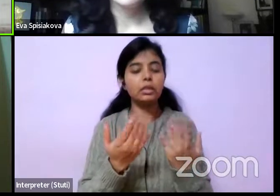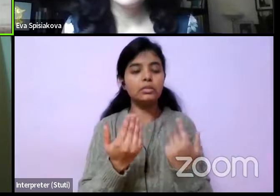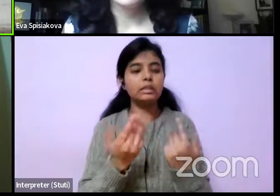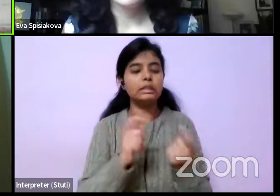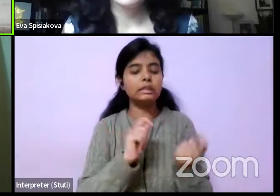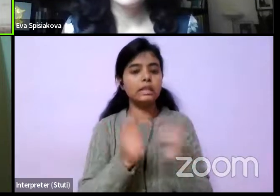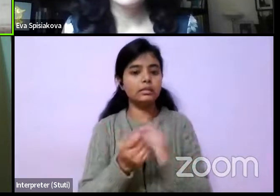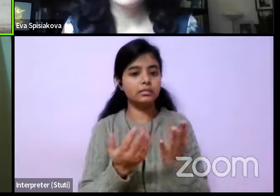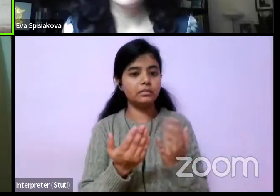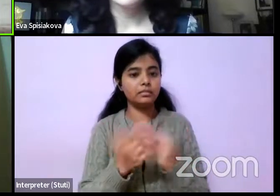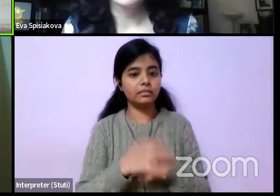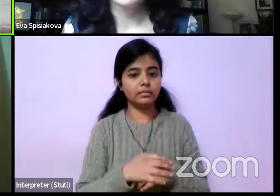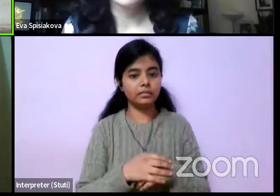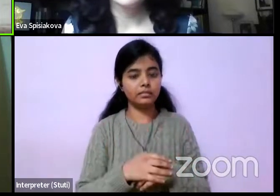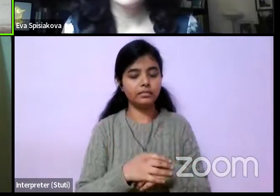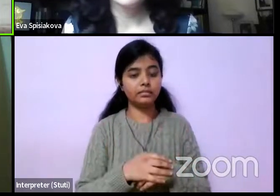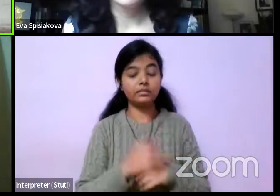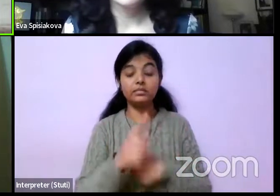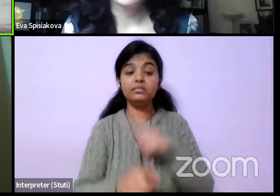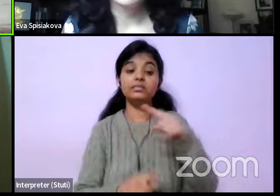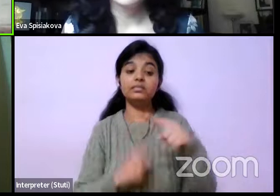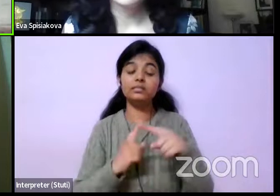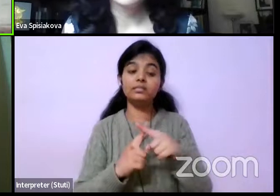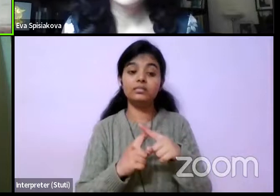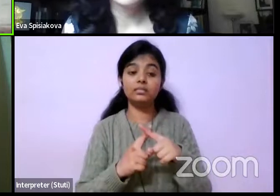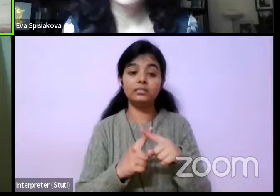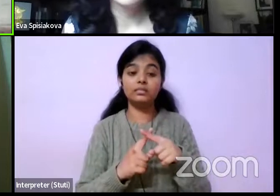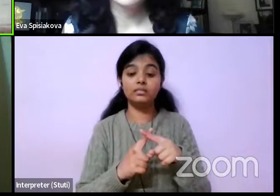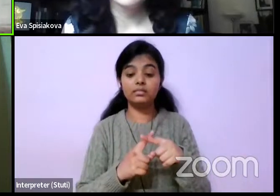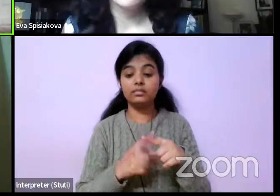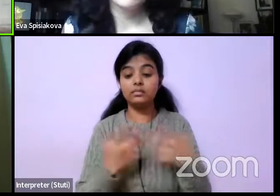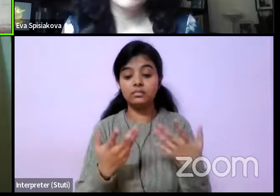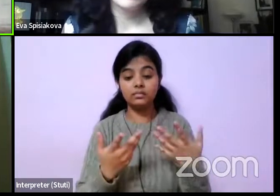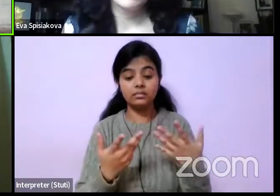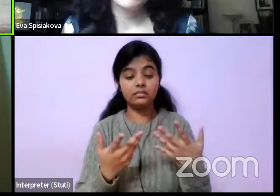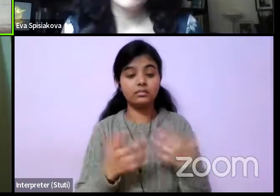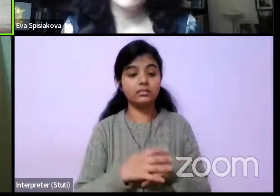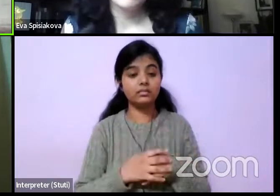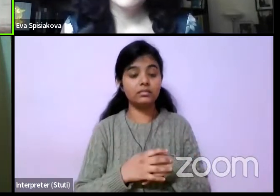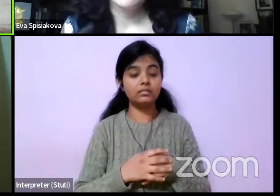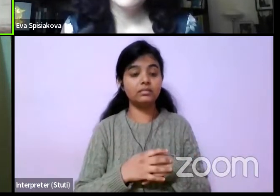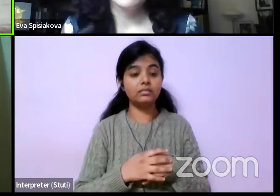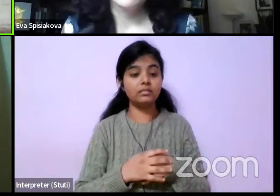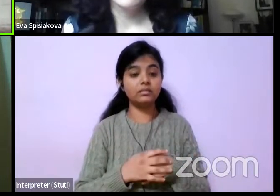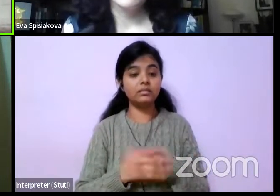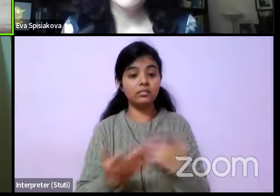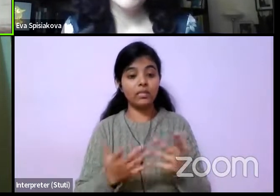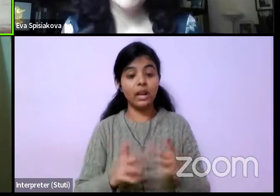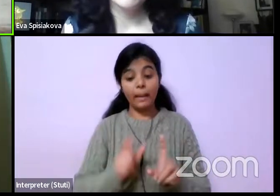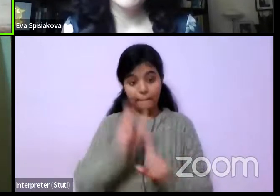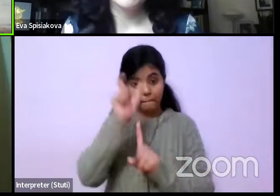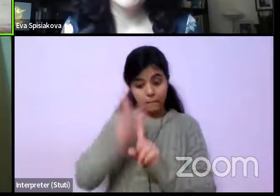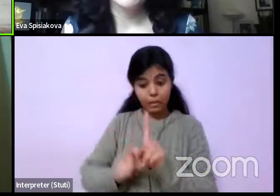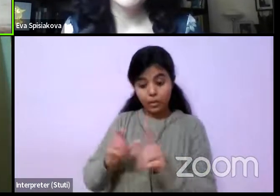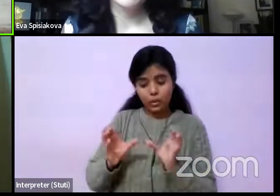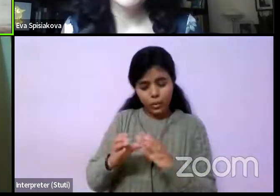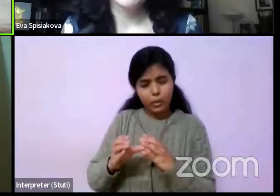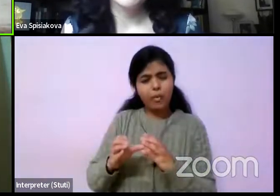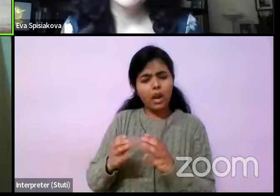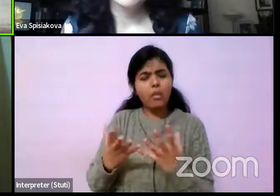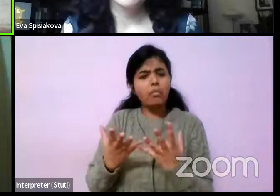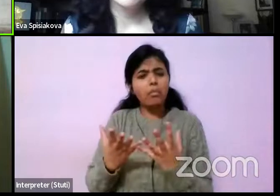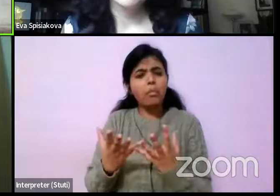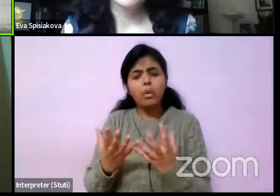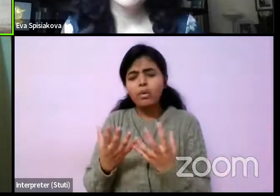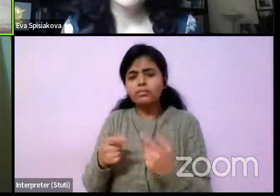and the fact that the assertions that are being made by a single disability group are